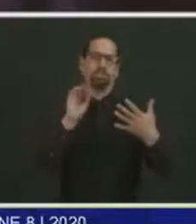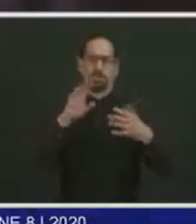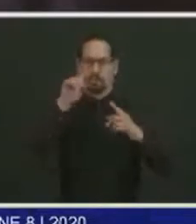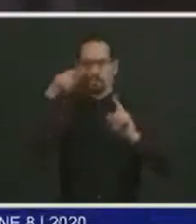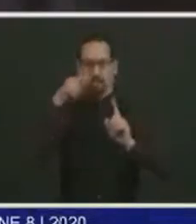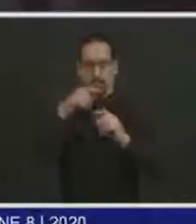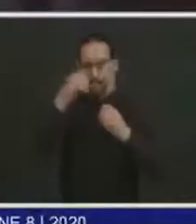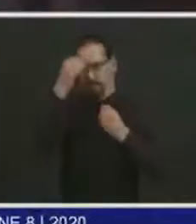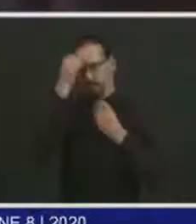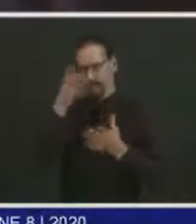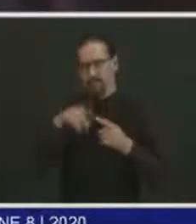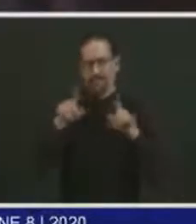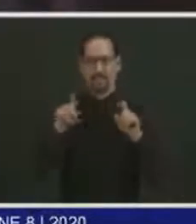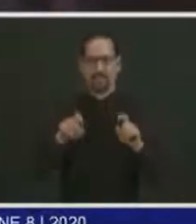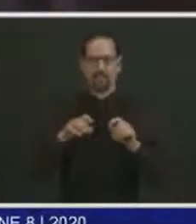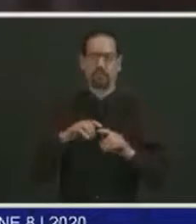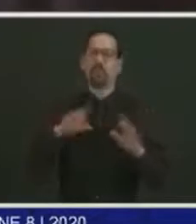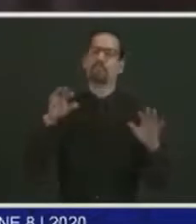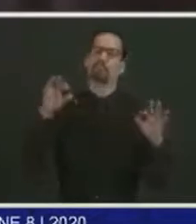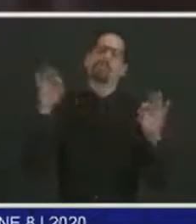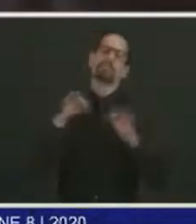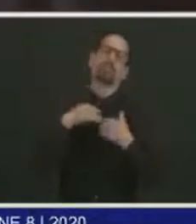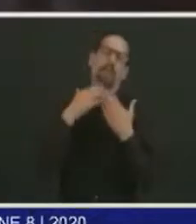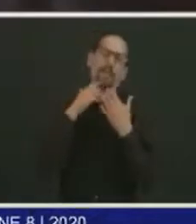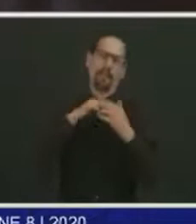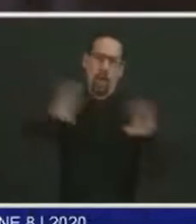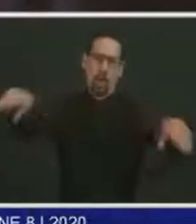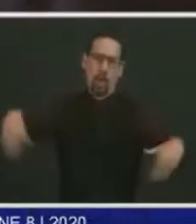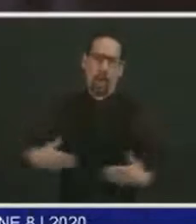who enabled this to happen.